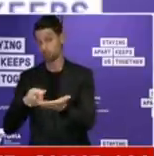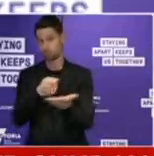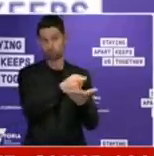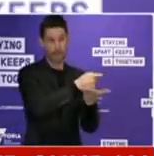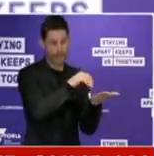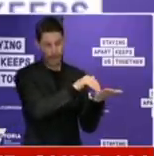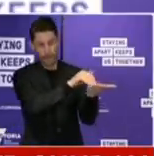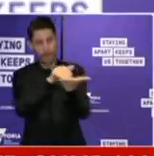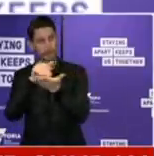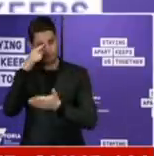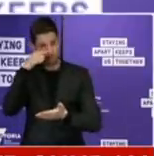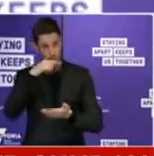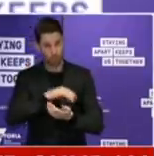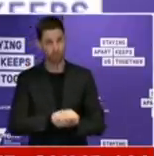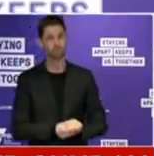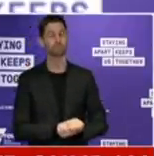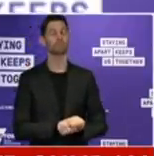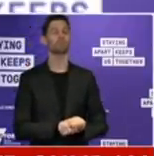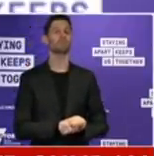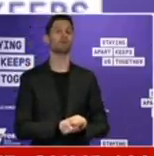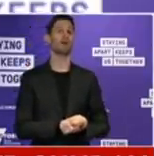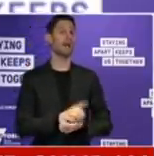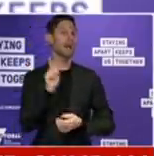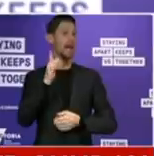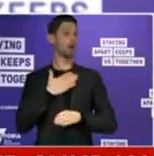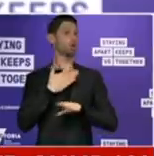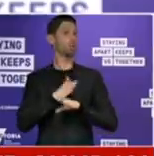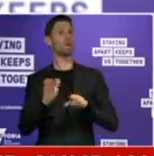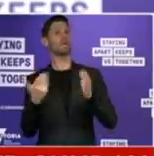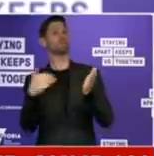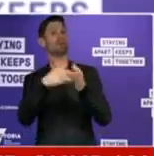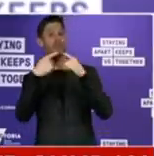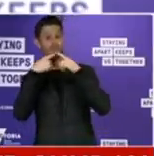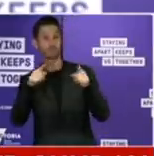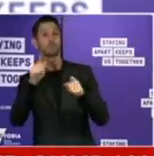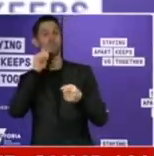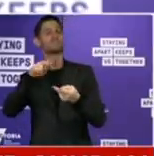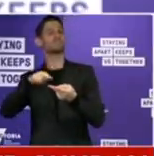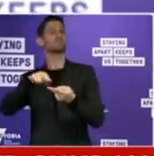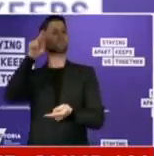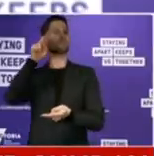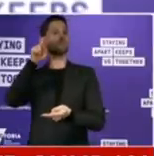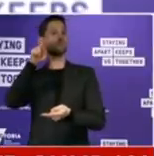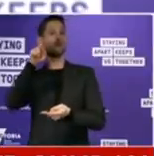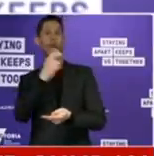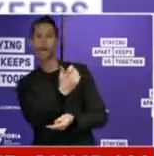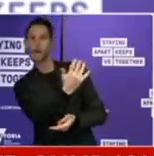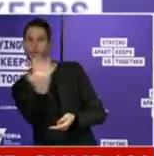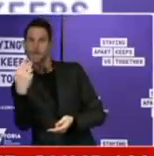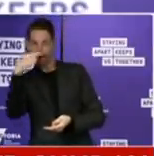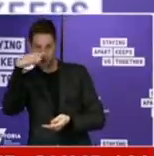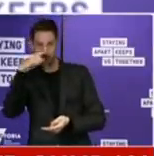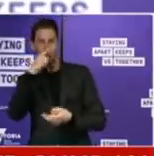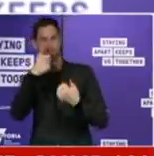approved. And of course, through these arrangements, we will increase the class of people who are eligible to